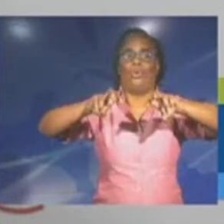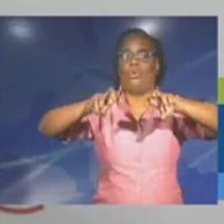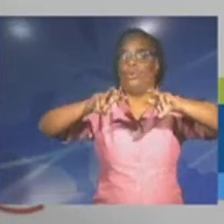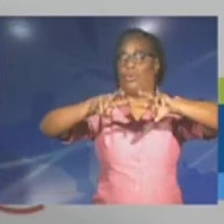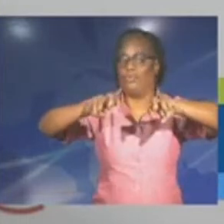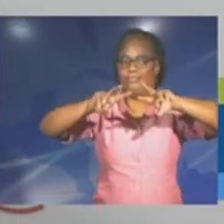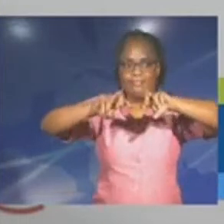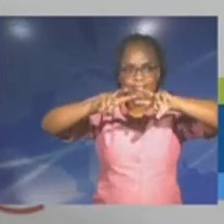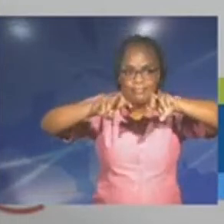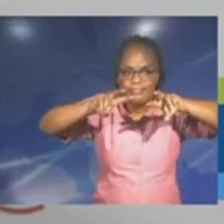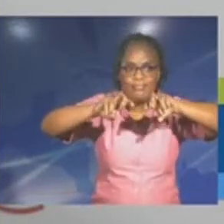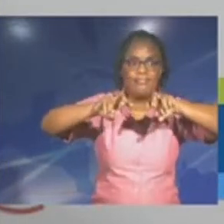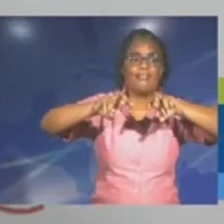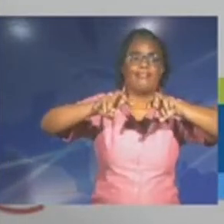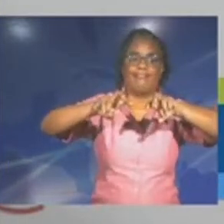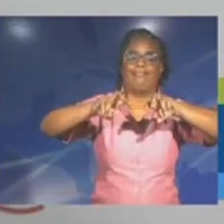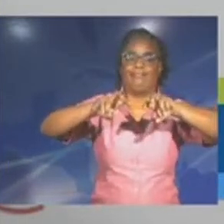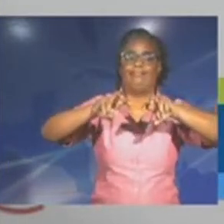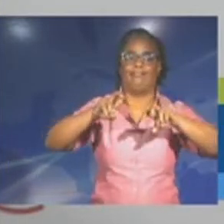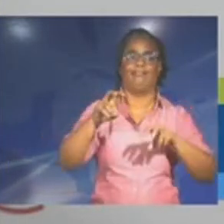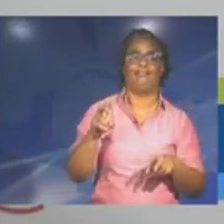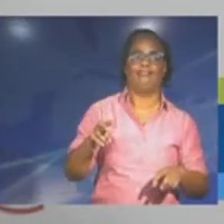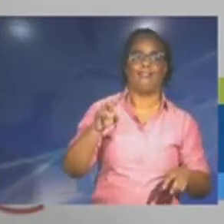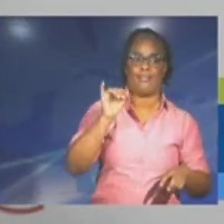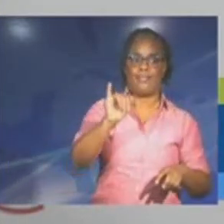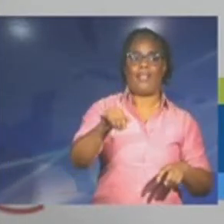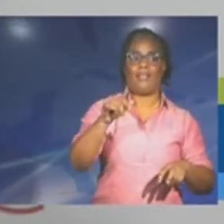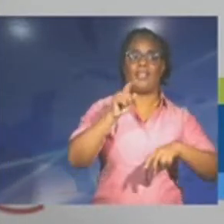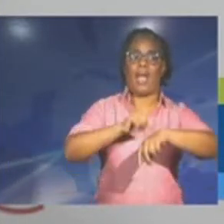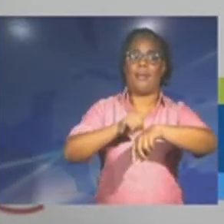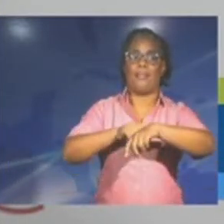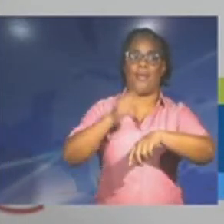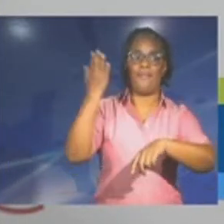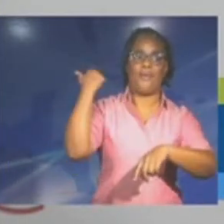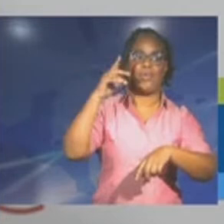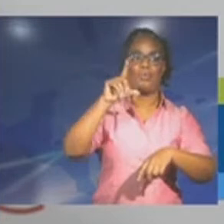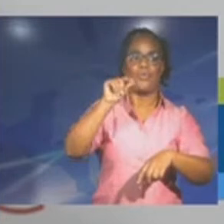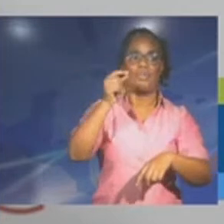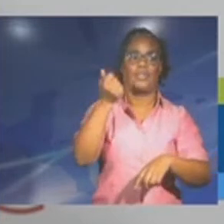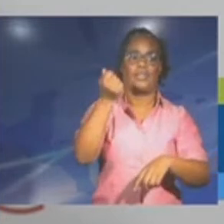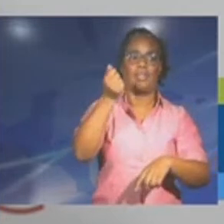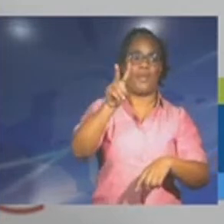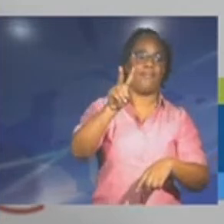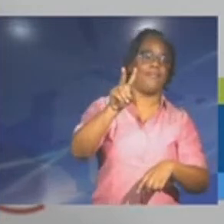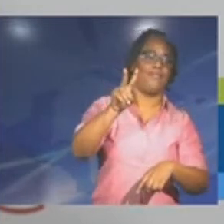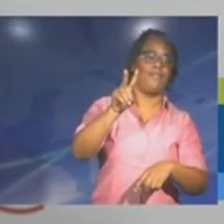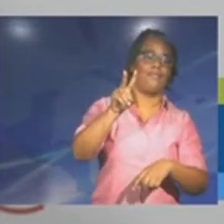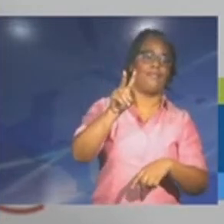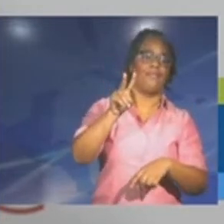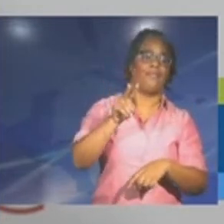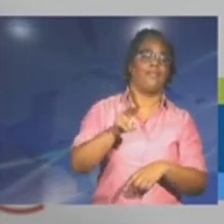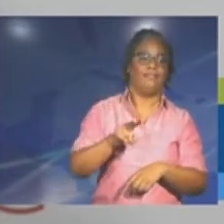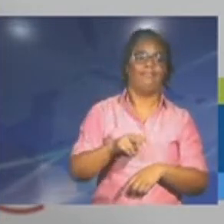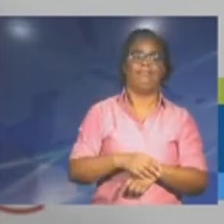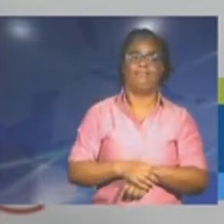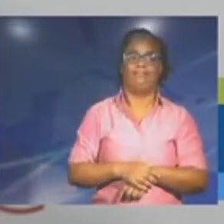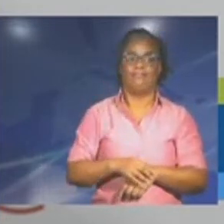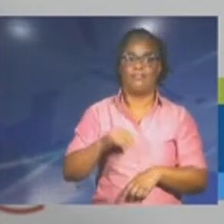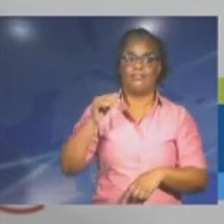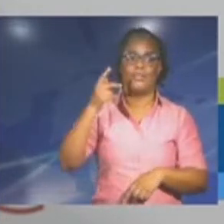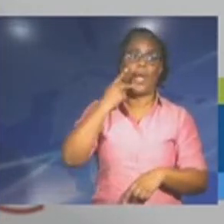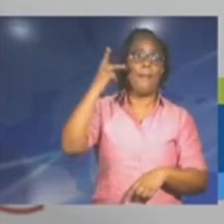the prevalence at that time of hypertension was about 26.7%. We